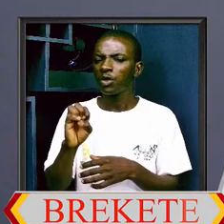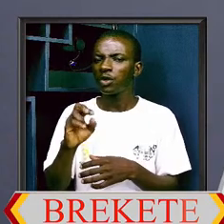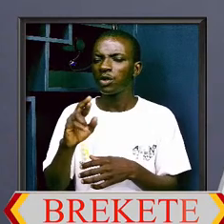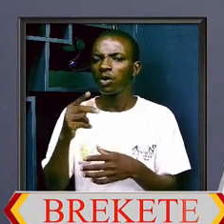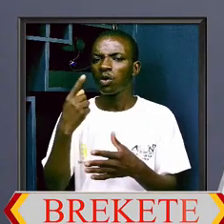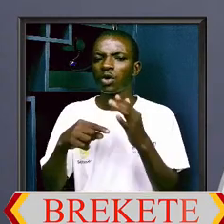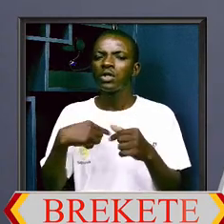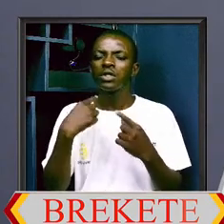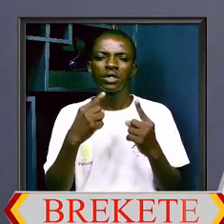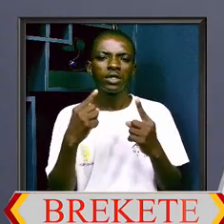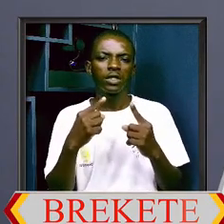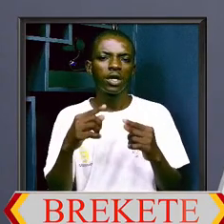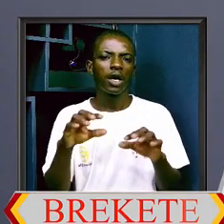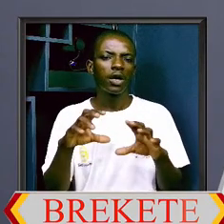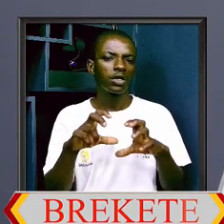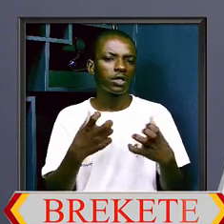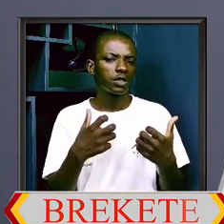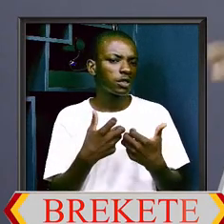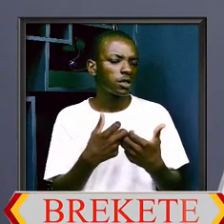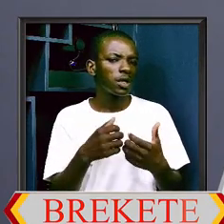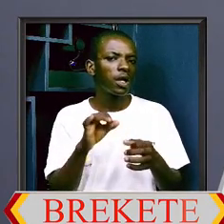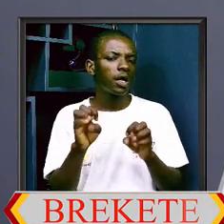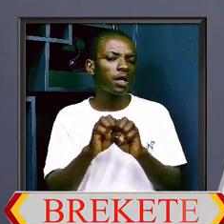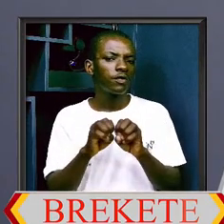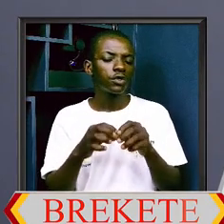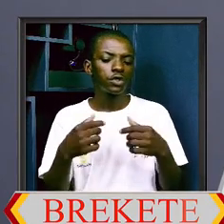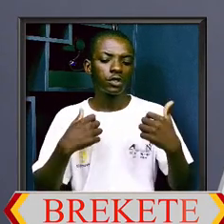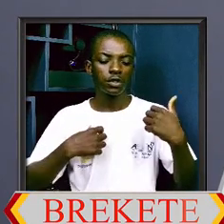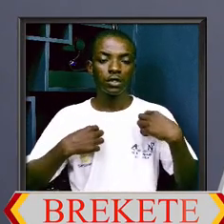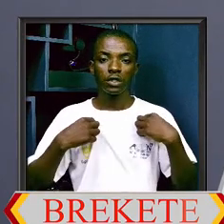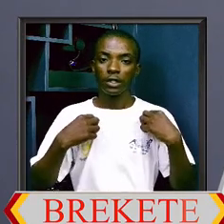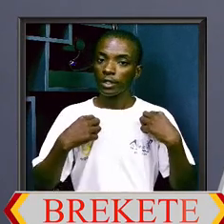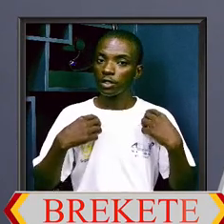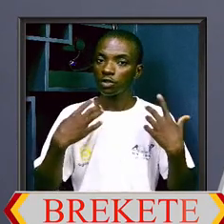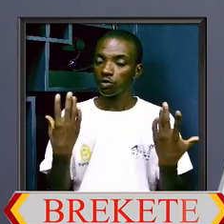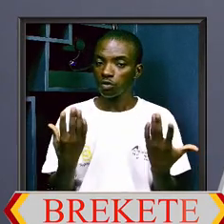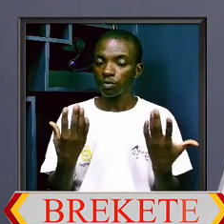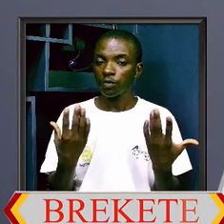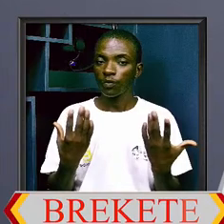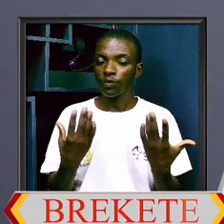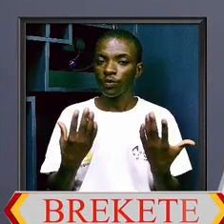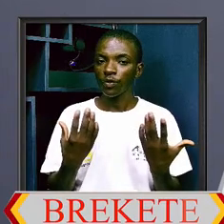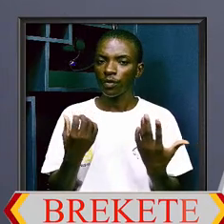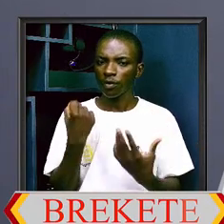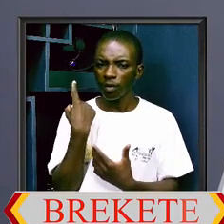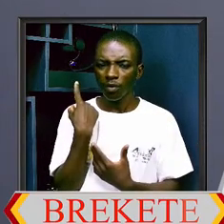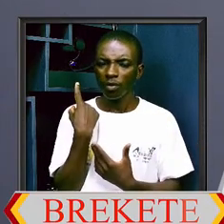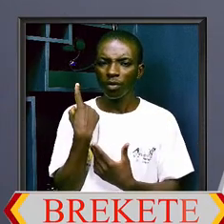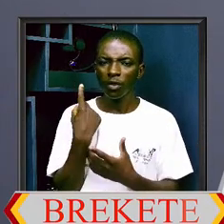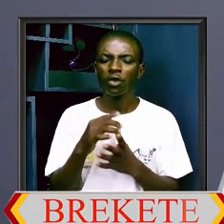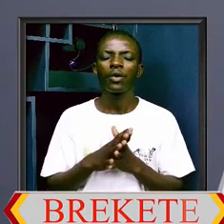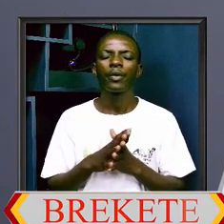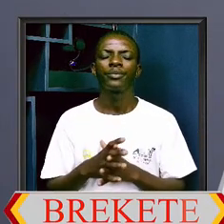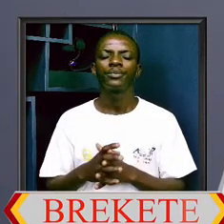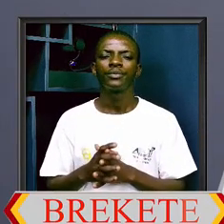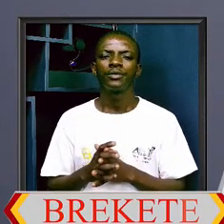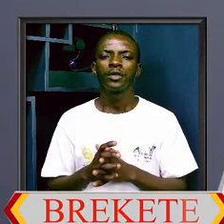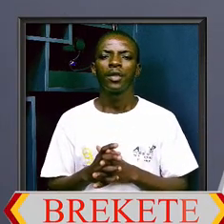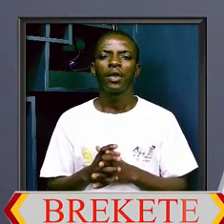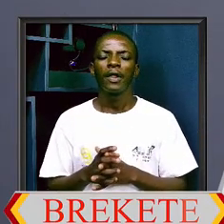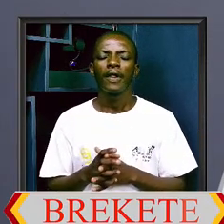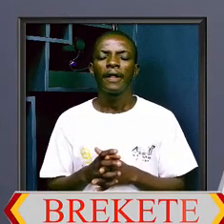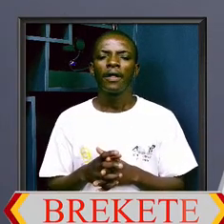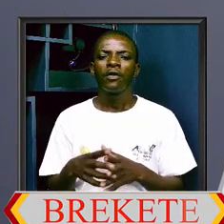W tell them w w they invoke even dressing are we together yes sir yes